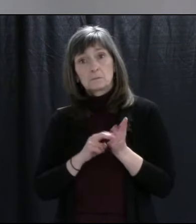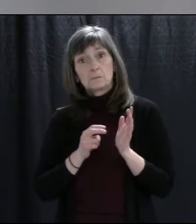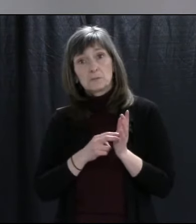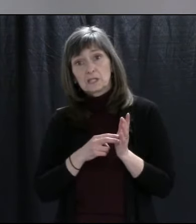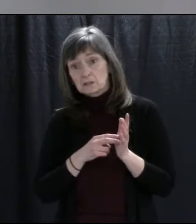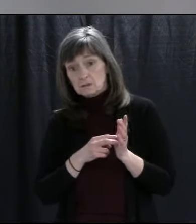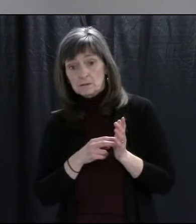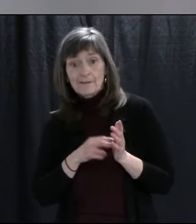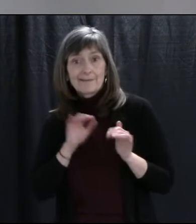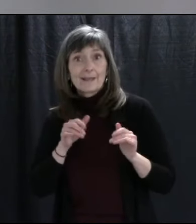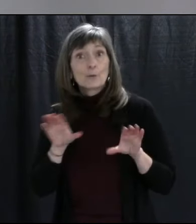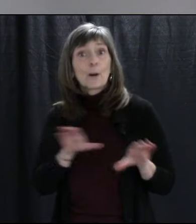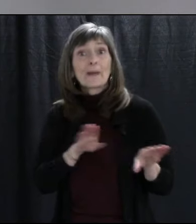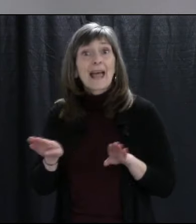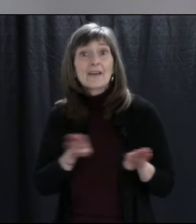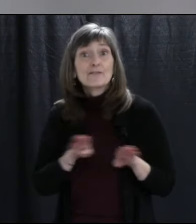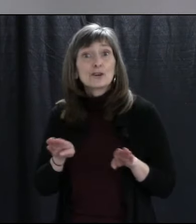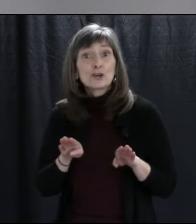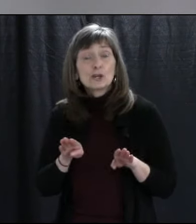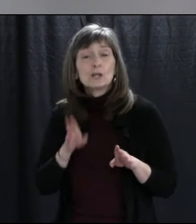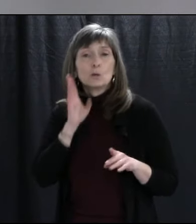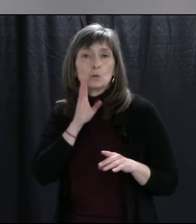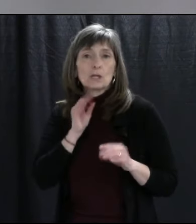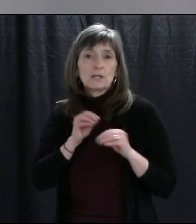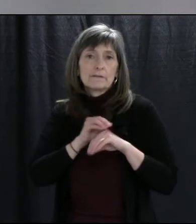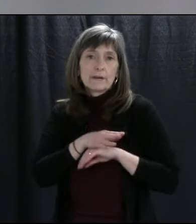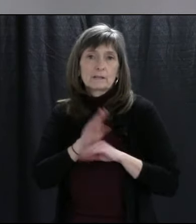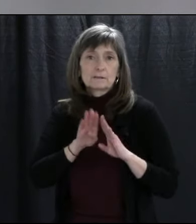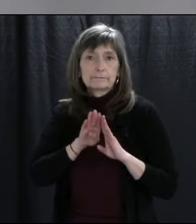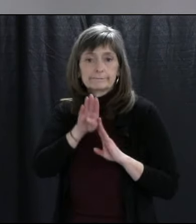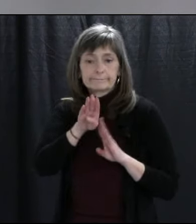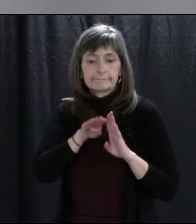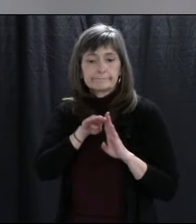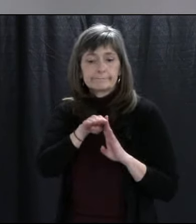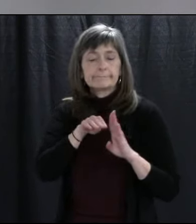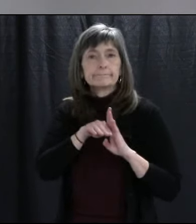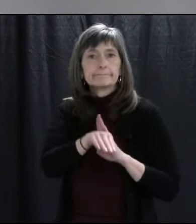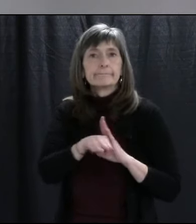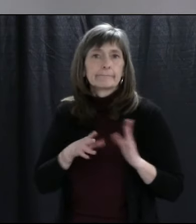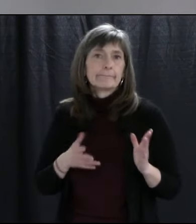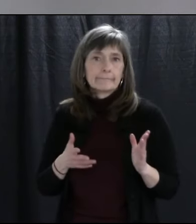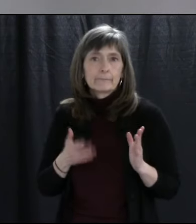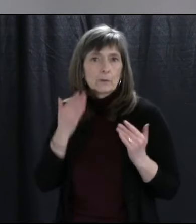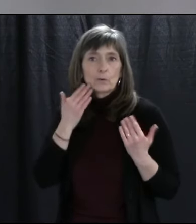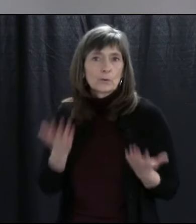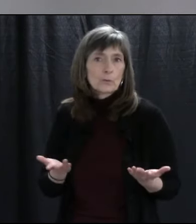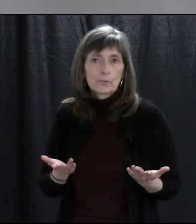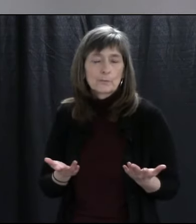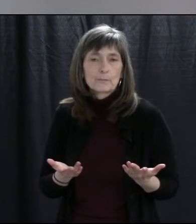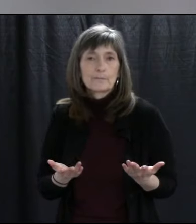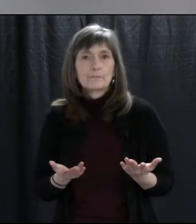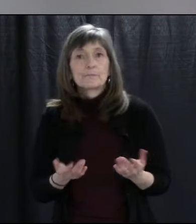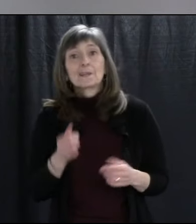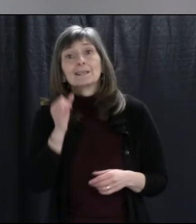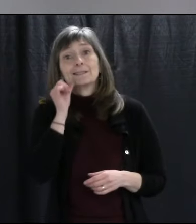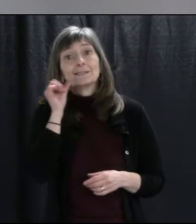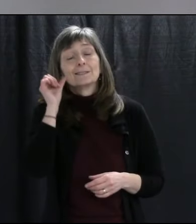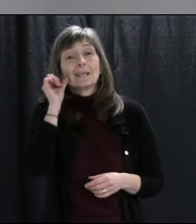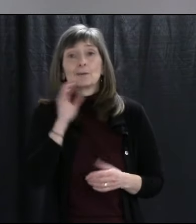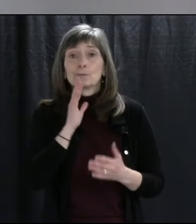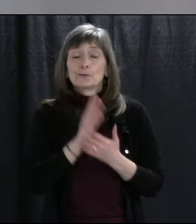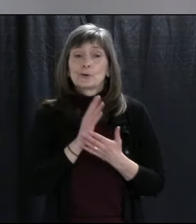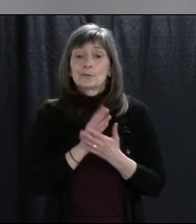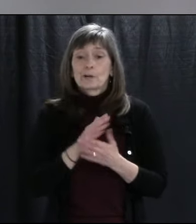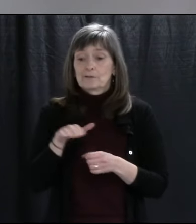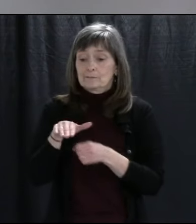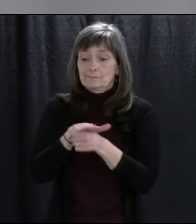numbers take. The things I spoke about yesterday about the preparations made within the regional health authorities